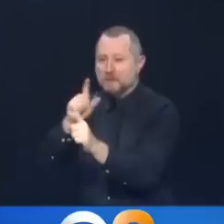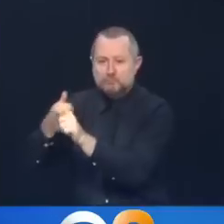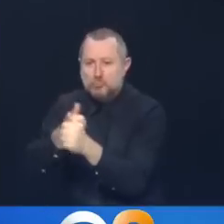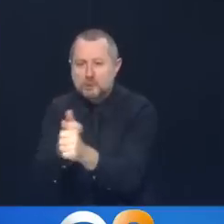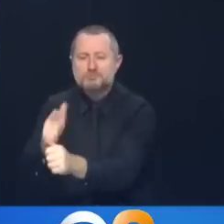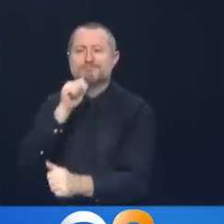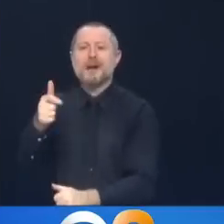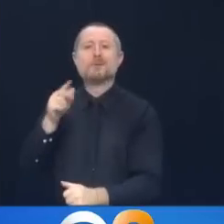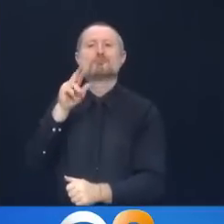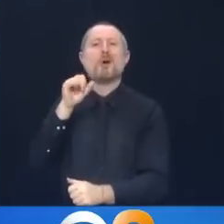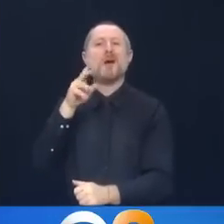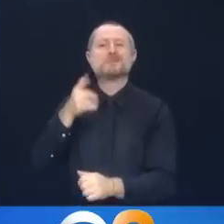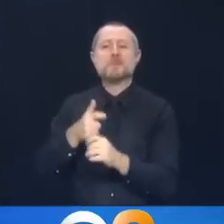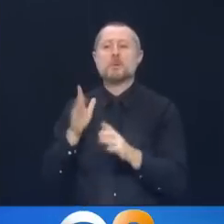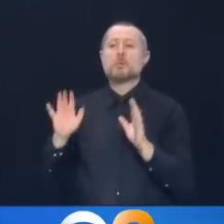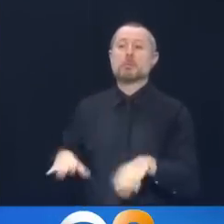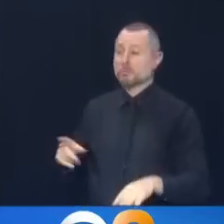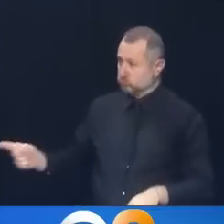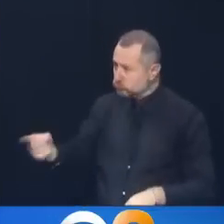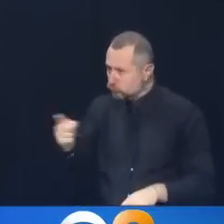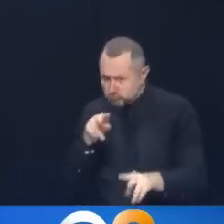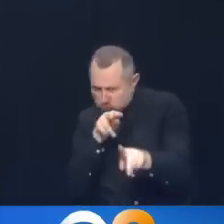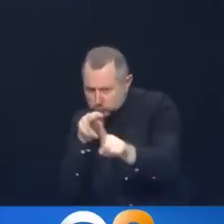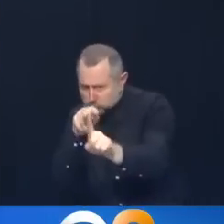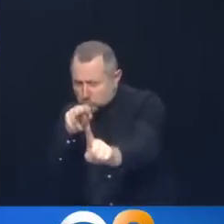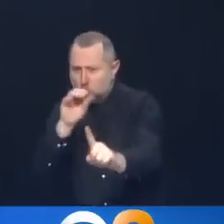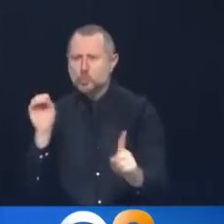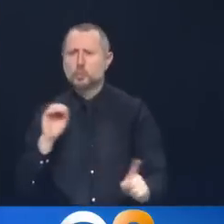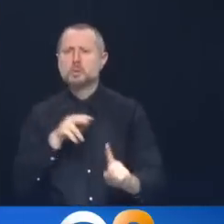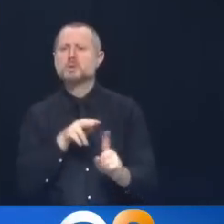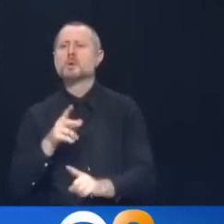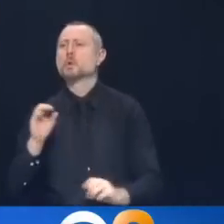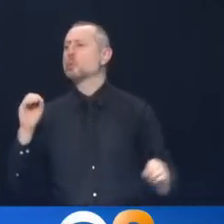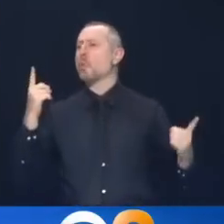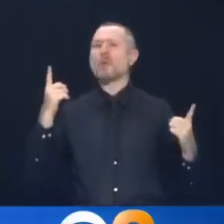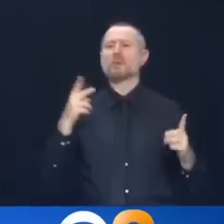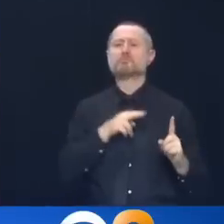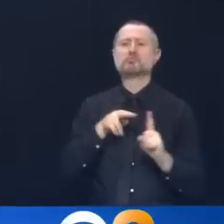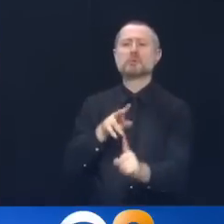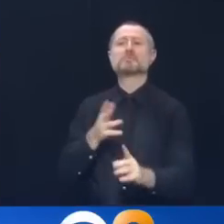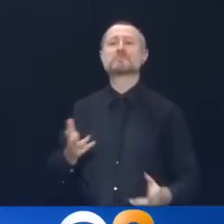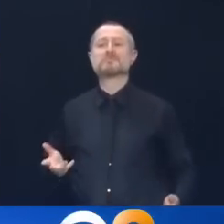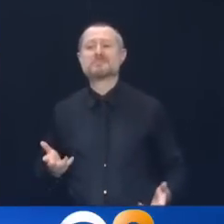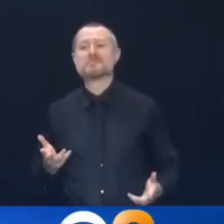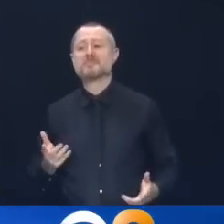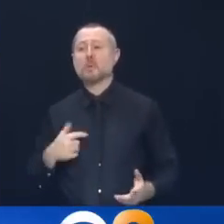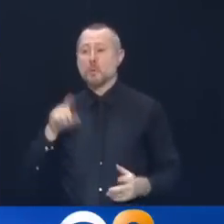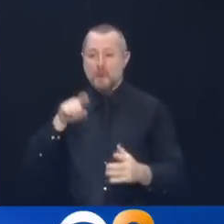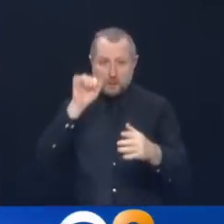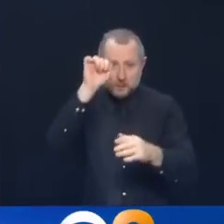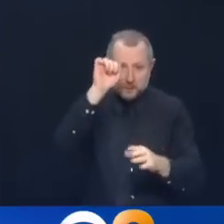a circumstance. I mean, nobody's saying knock on doors, count heads, right?